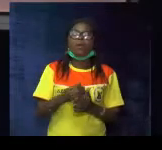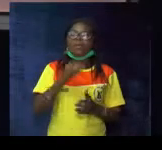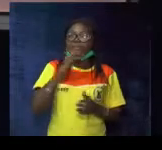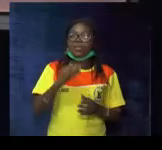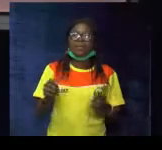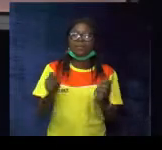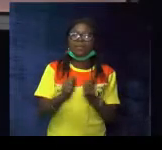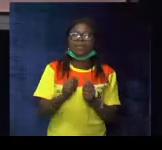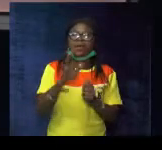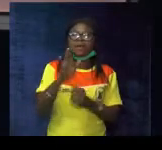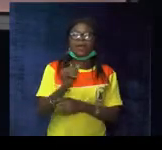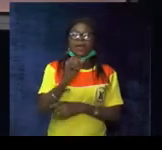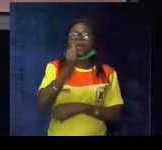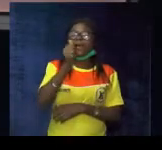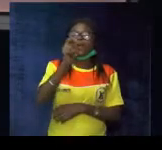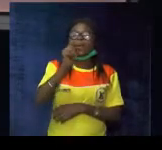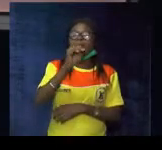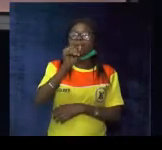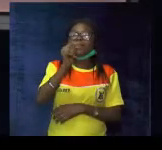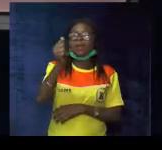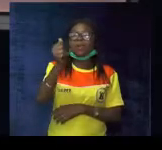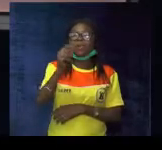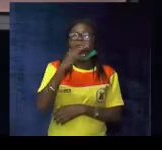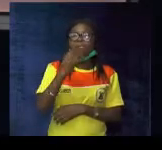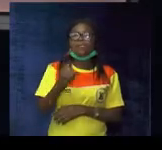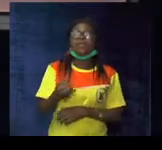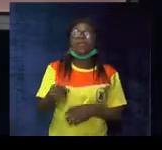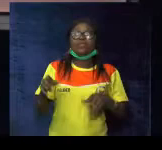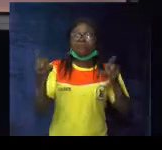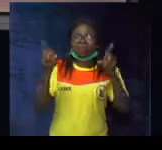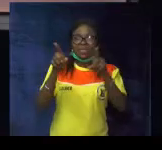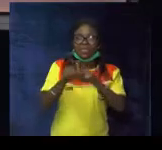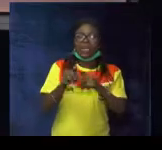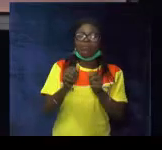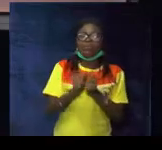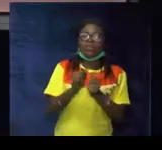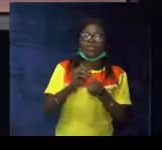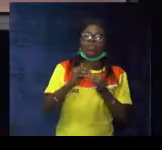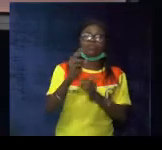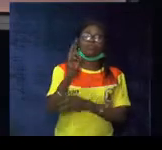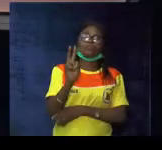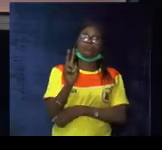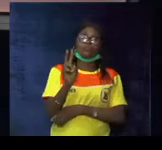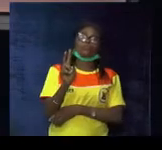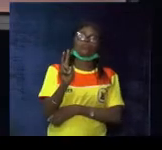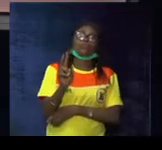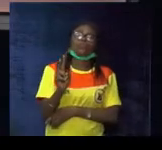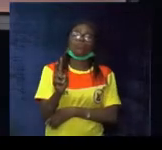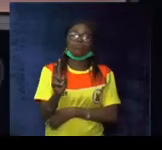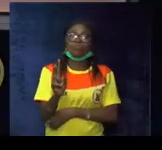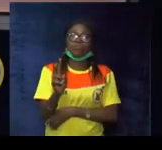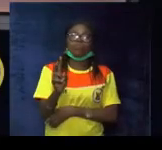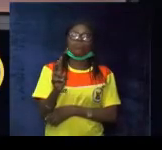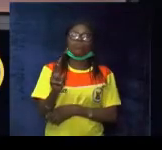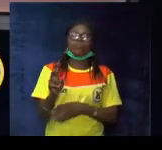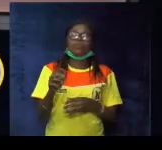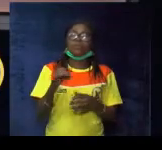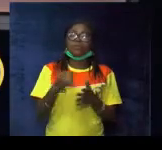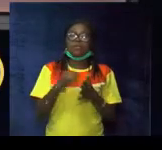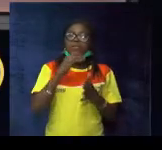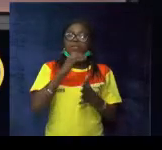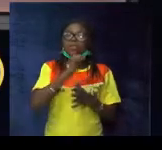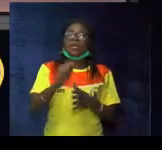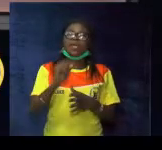angles and an arc. So a quadrant is a special sector. A semicircle is also a segment because a semicircle